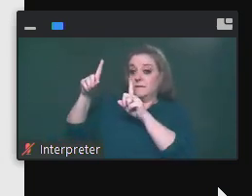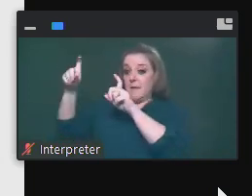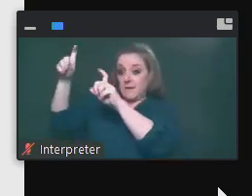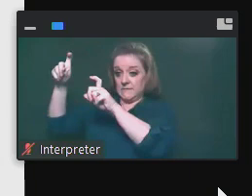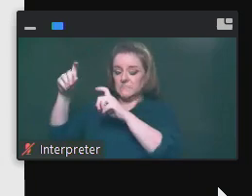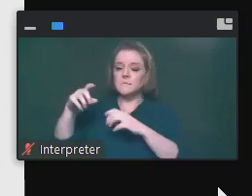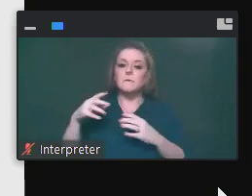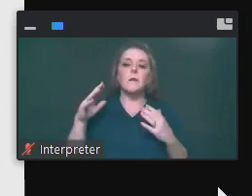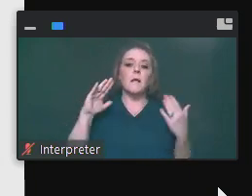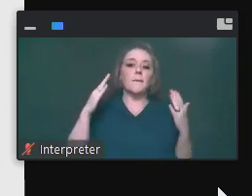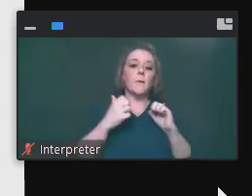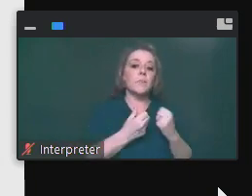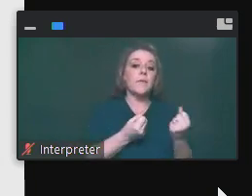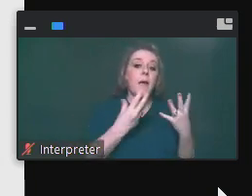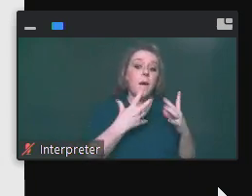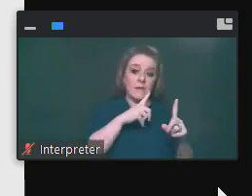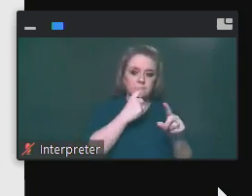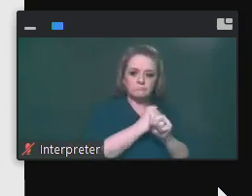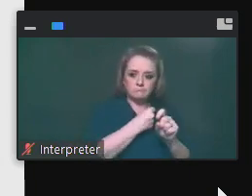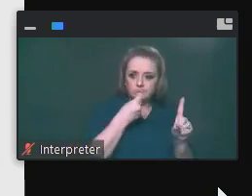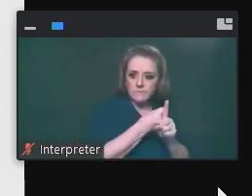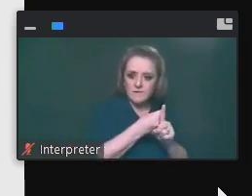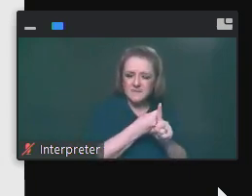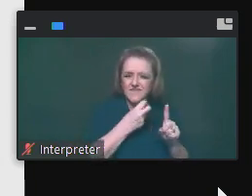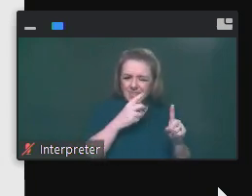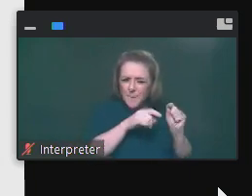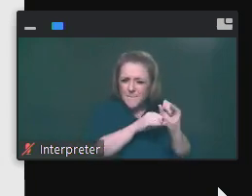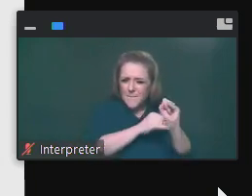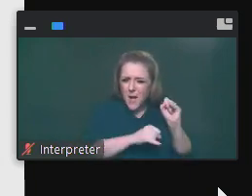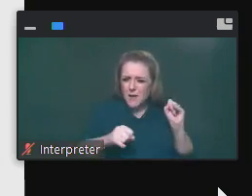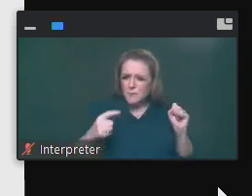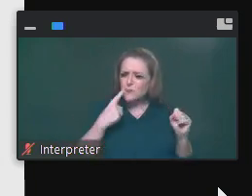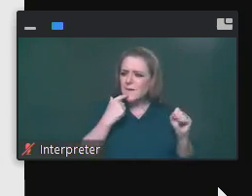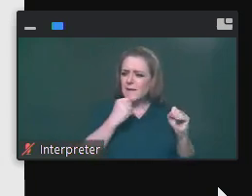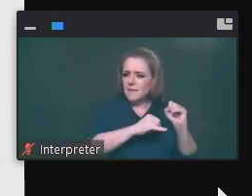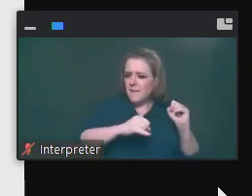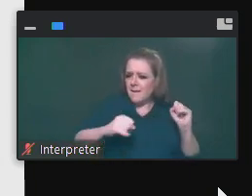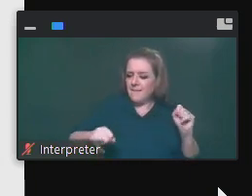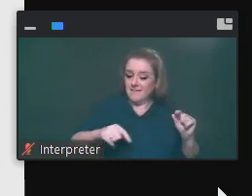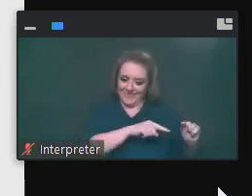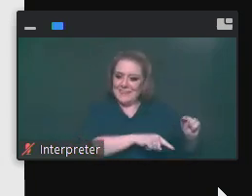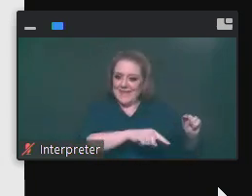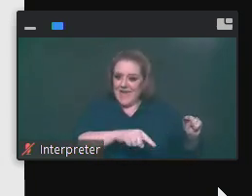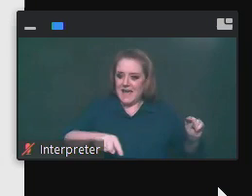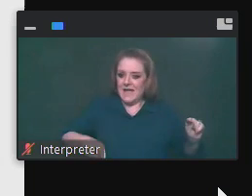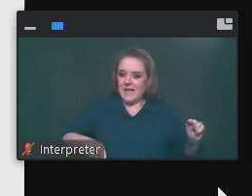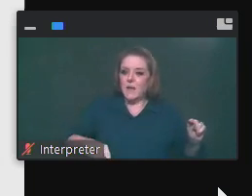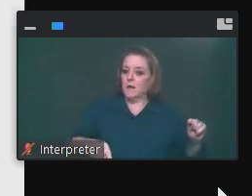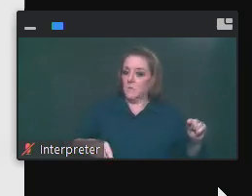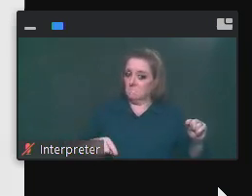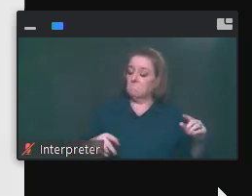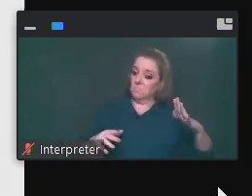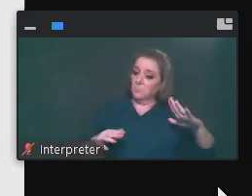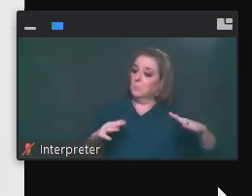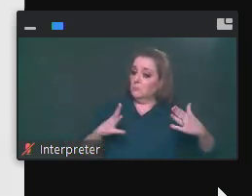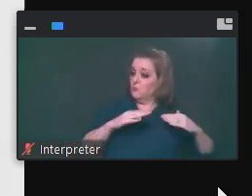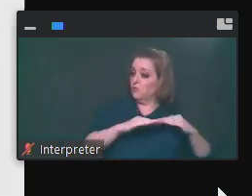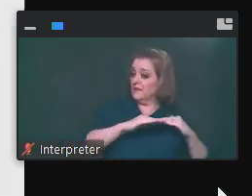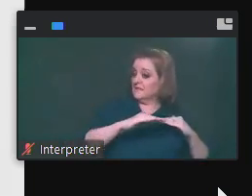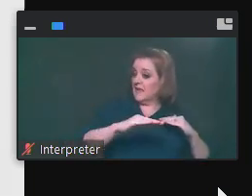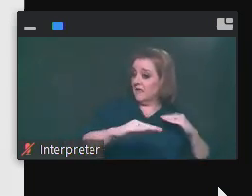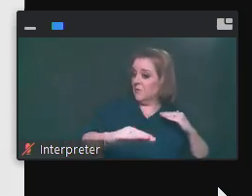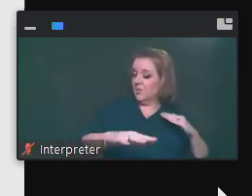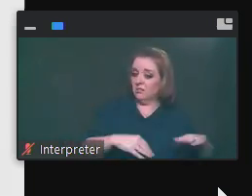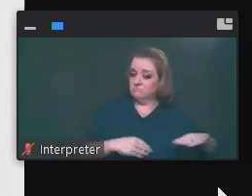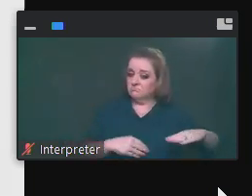know, and that's very, you see the red line, the bottom line, and you see how it's continues to be as positives